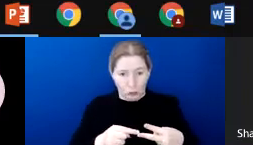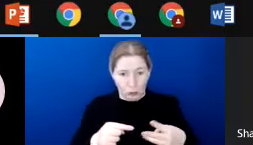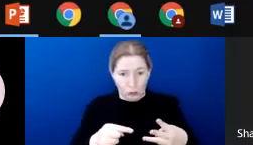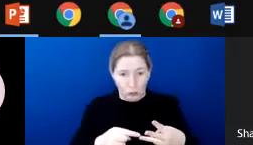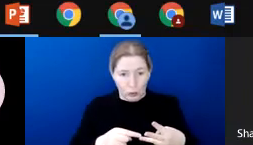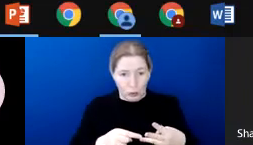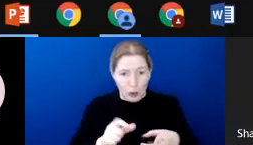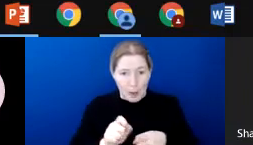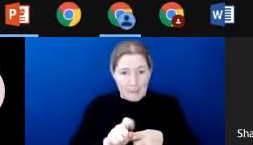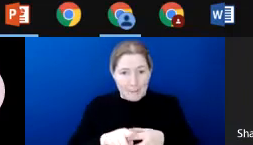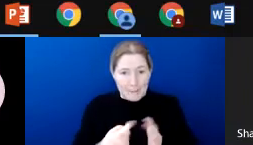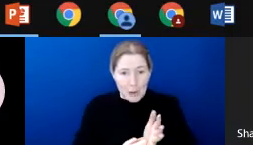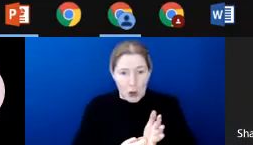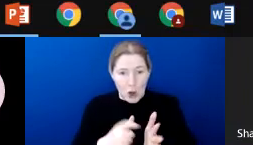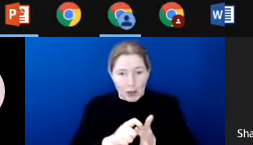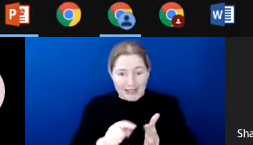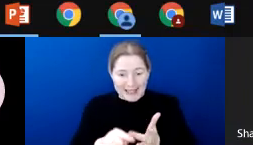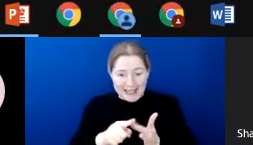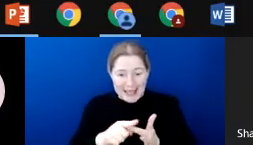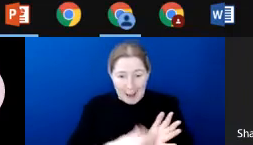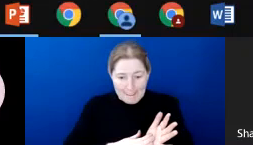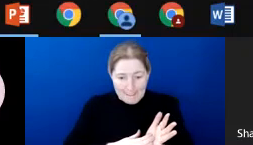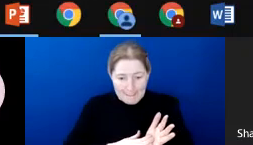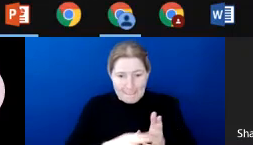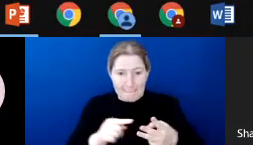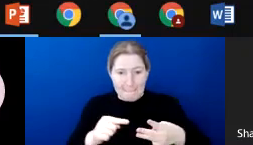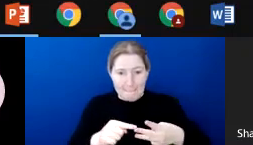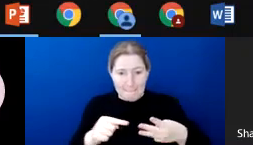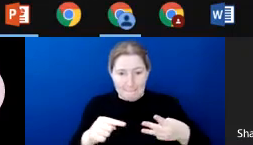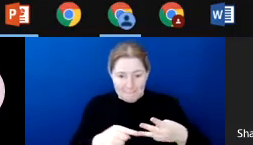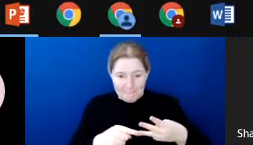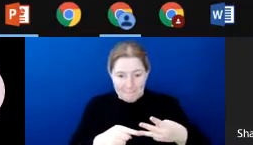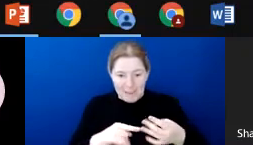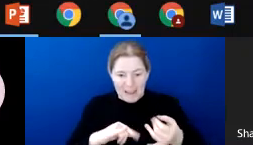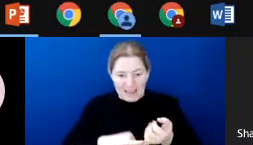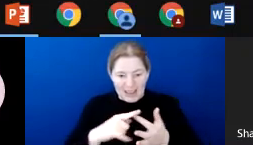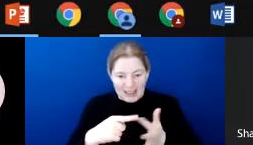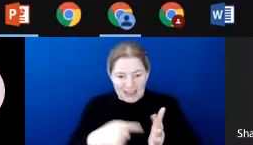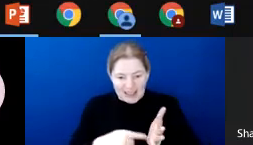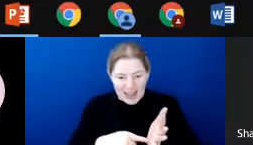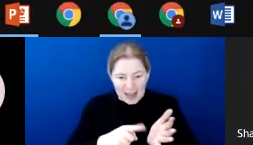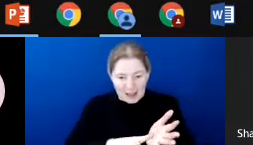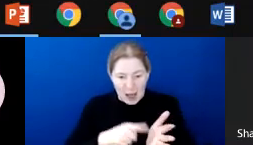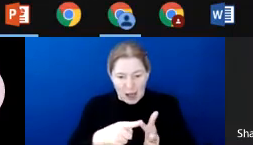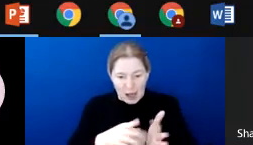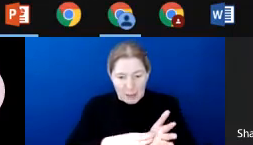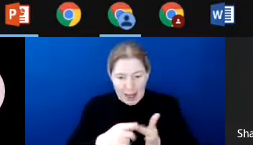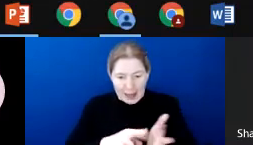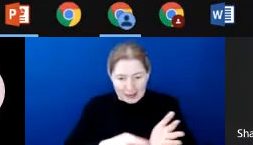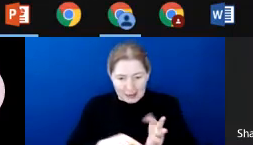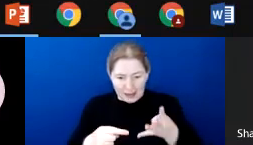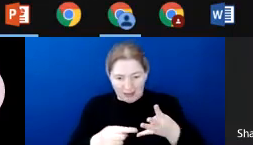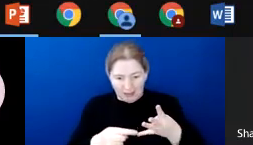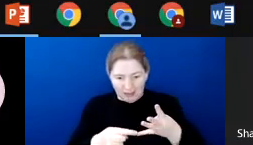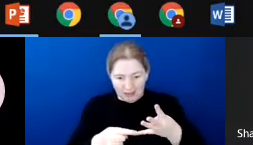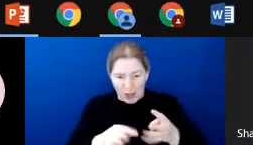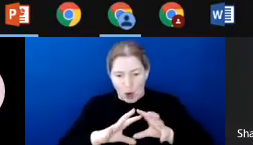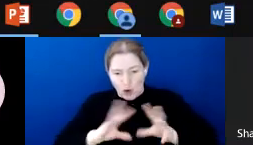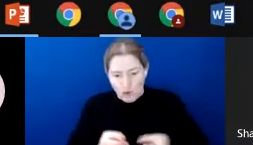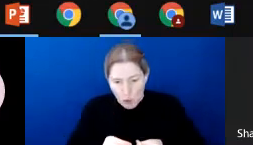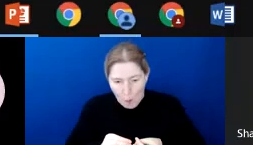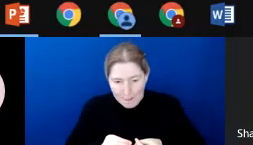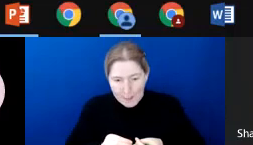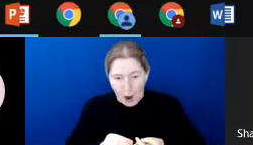the settlement that it's a group of documents. So if I go to new